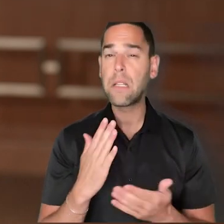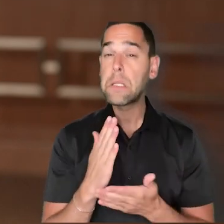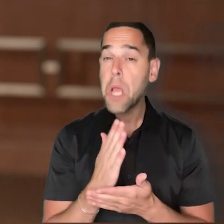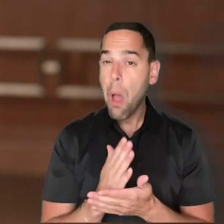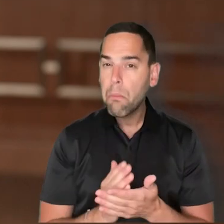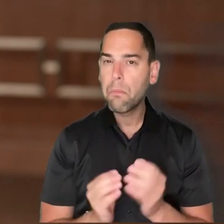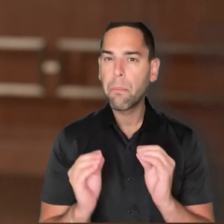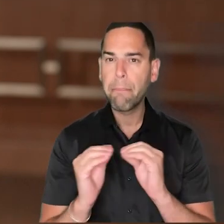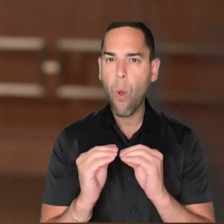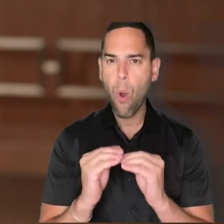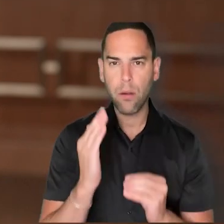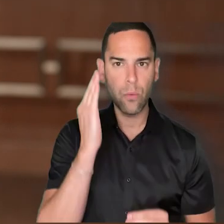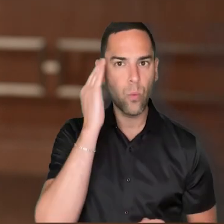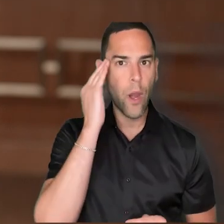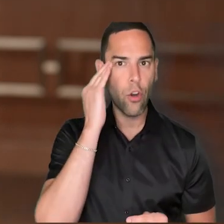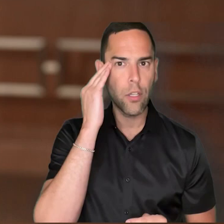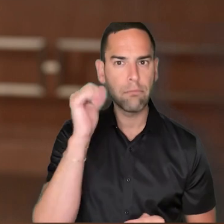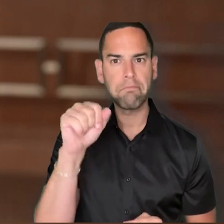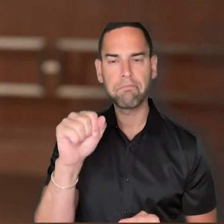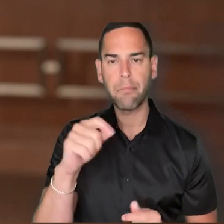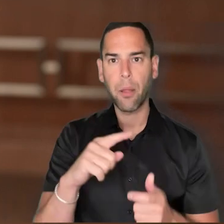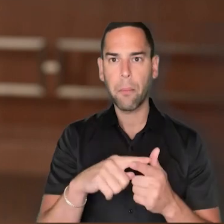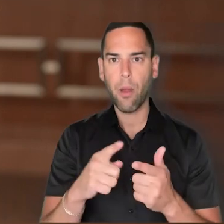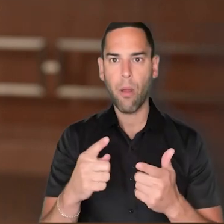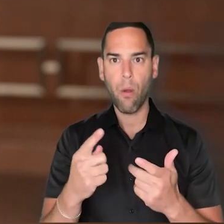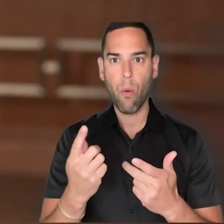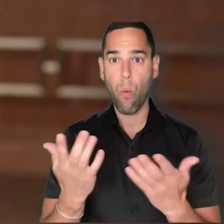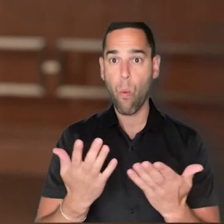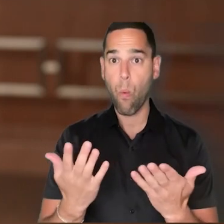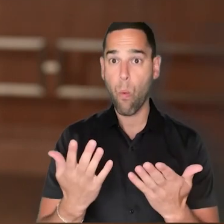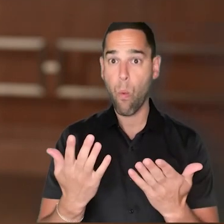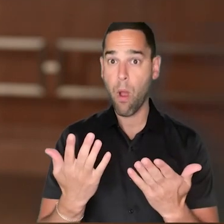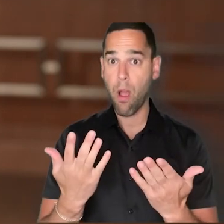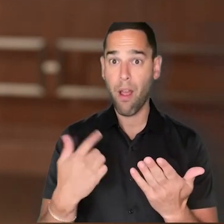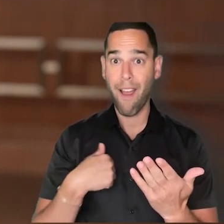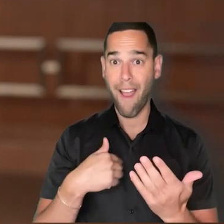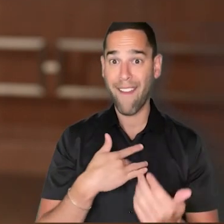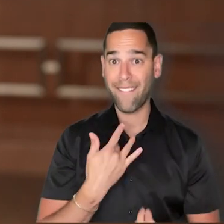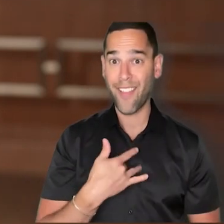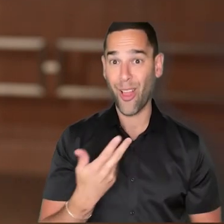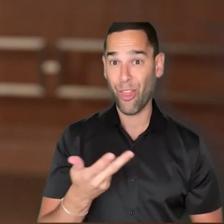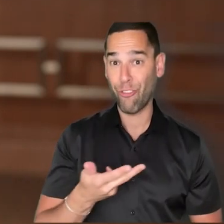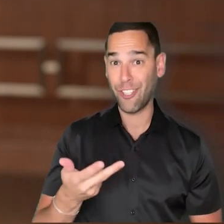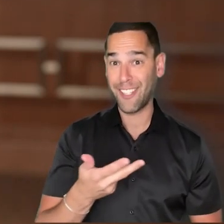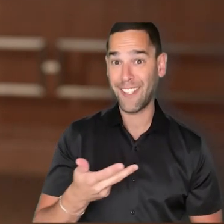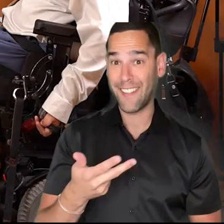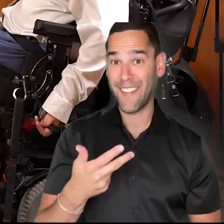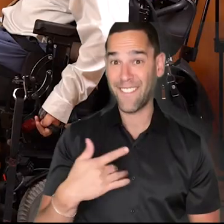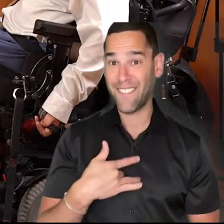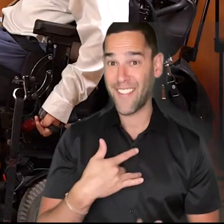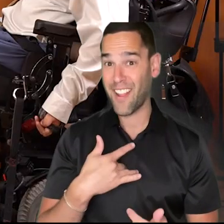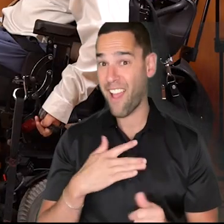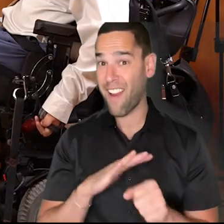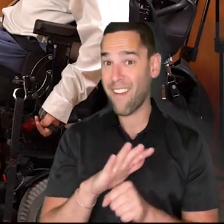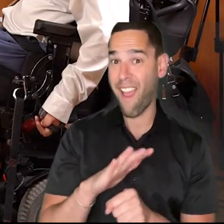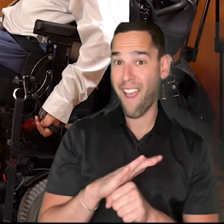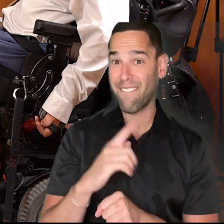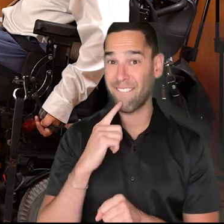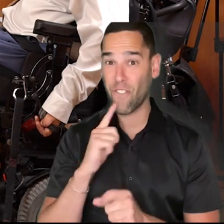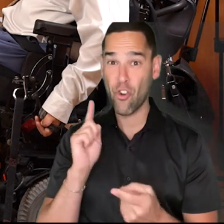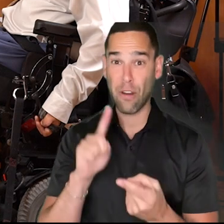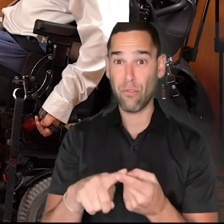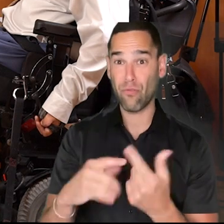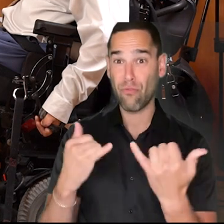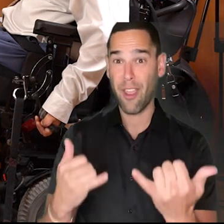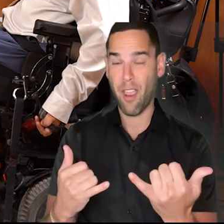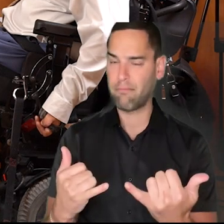there is some more awareness, but not anywhere near what I think all three of us would believe should have happened